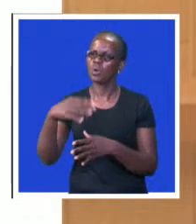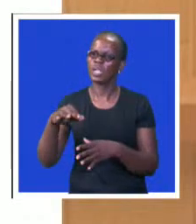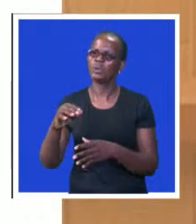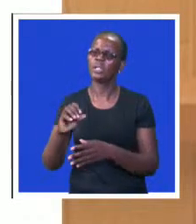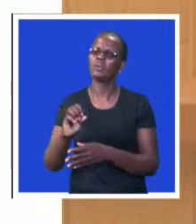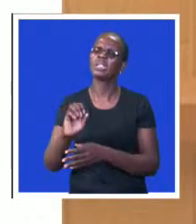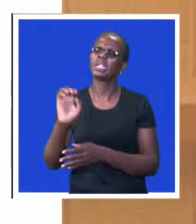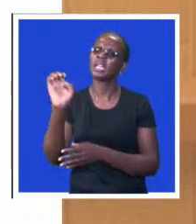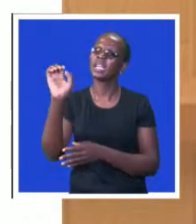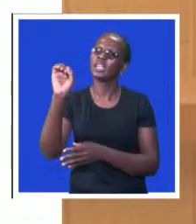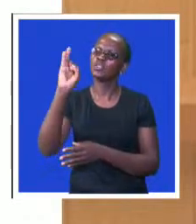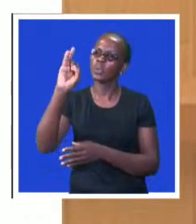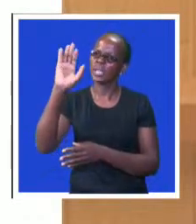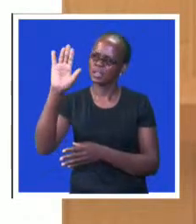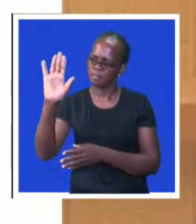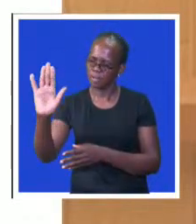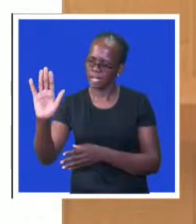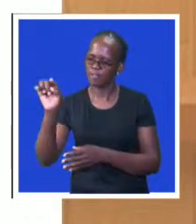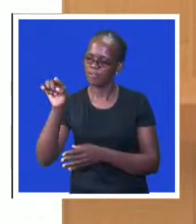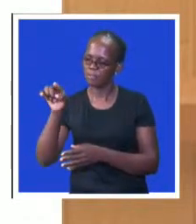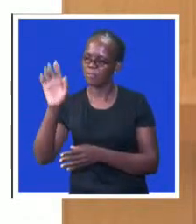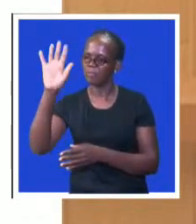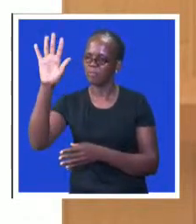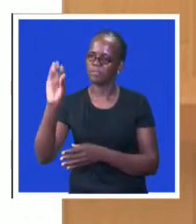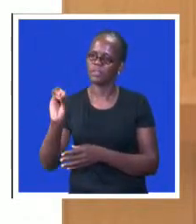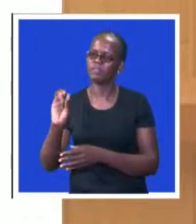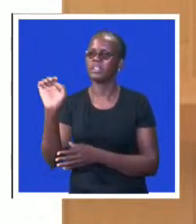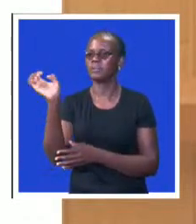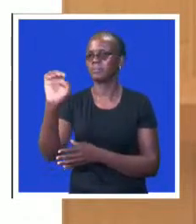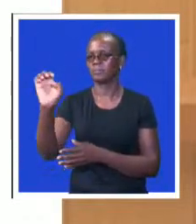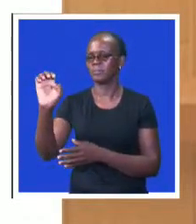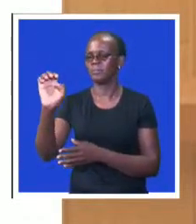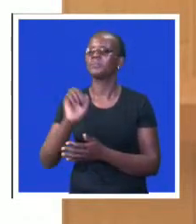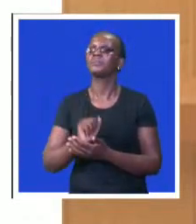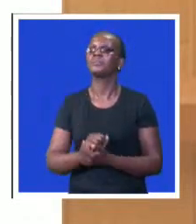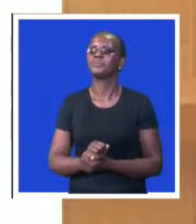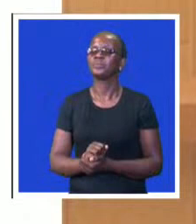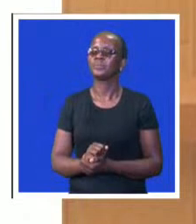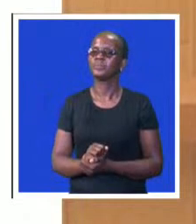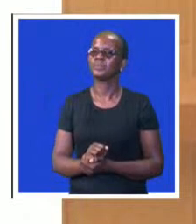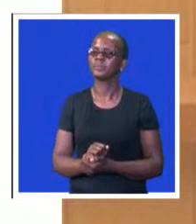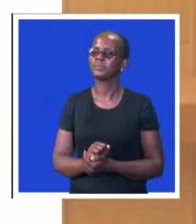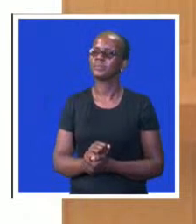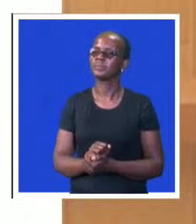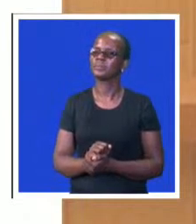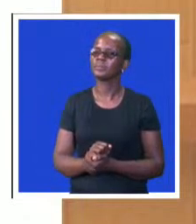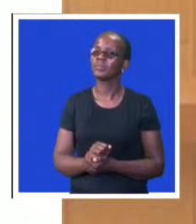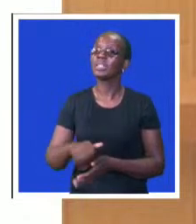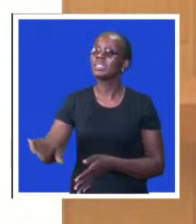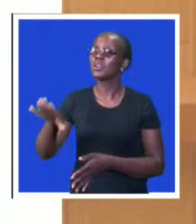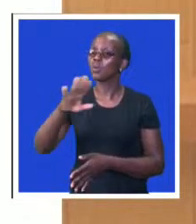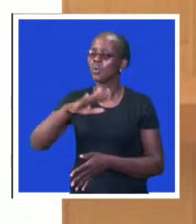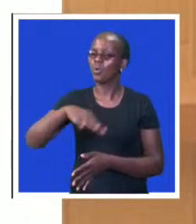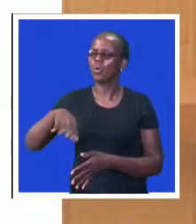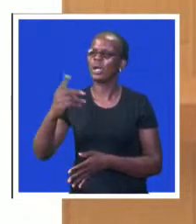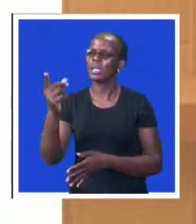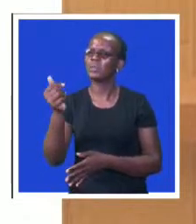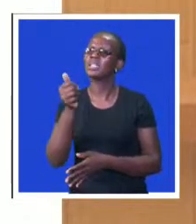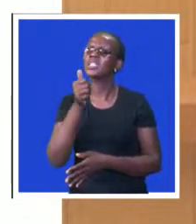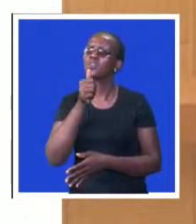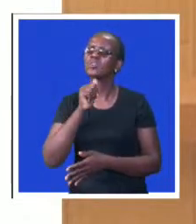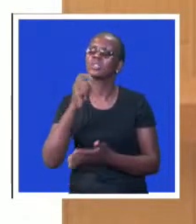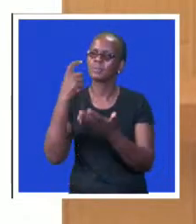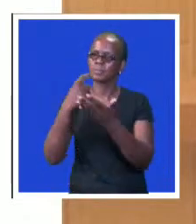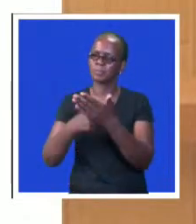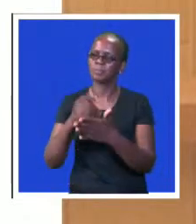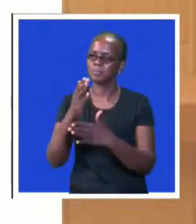the emalangeni put in the right place. The total cost of 3 loaves of bread is 25 emalangeni